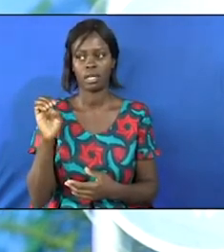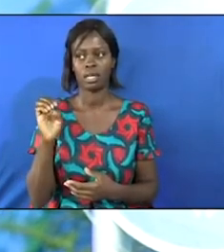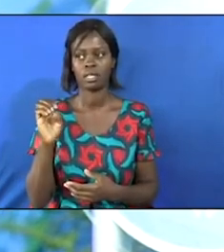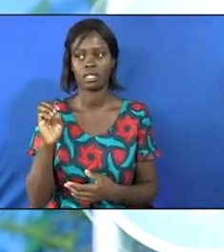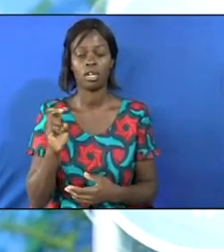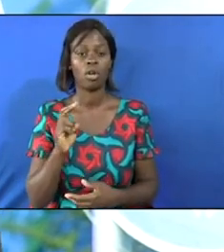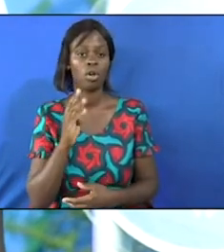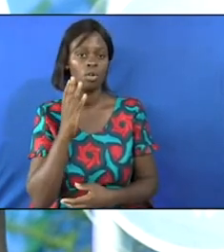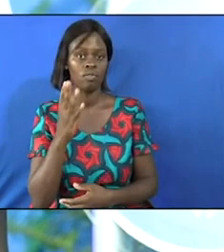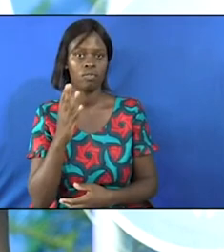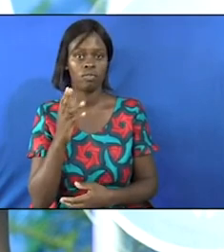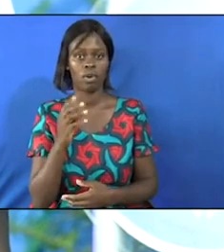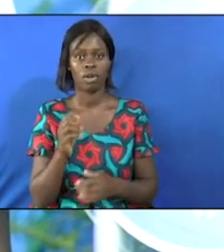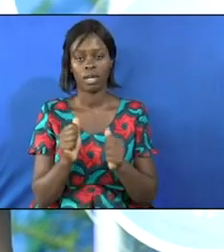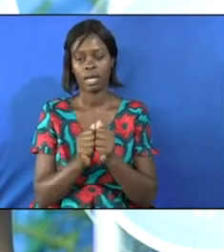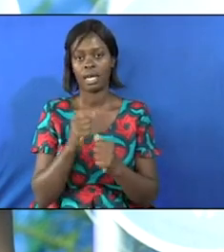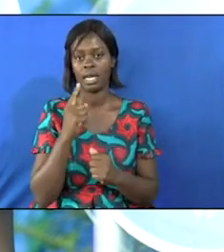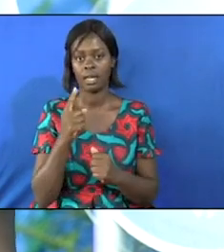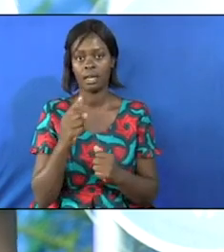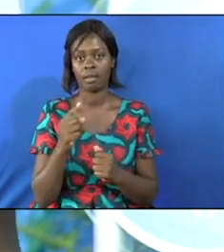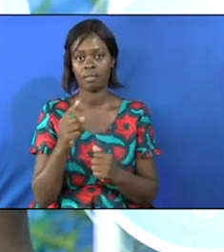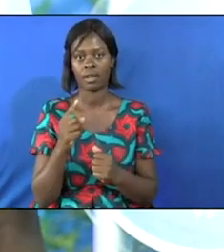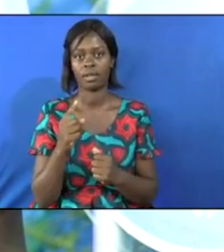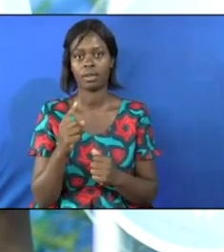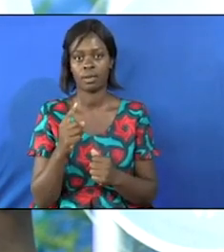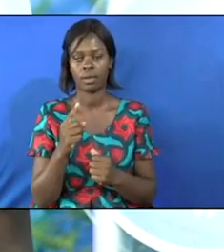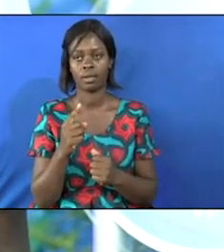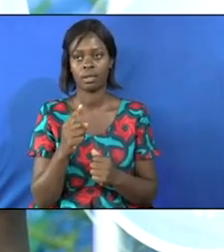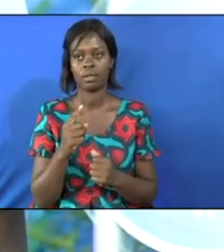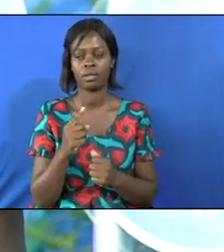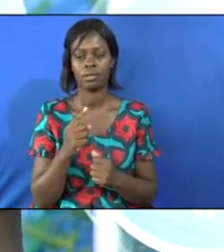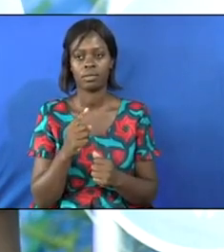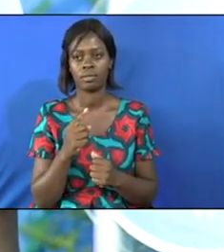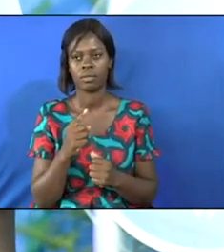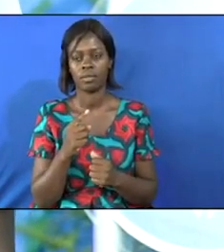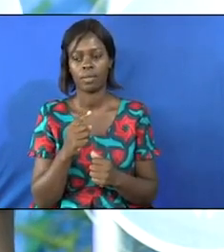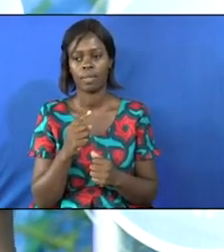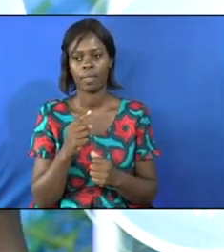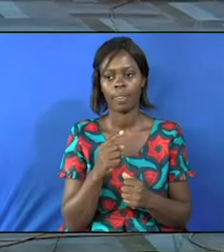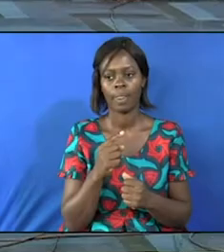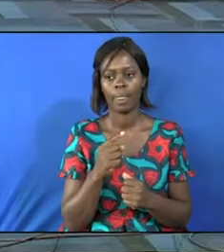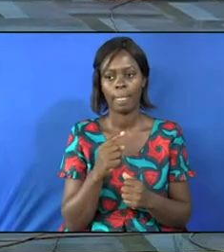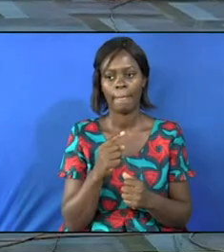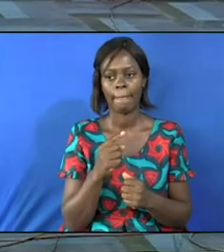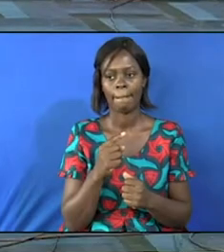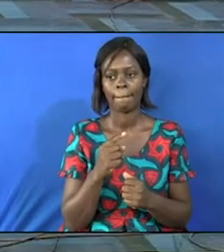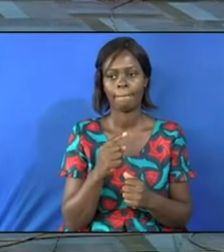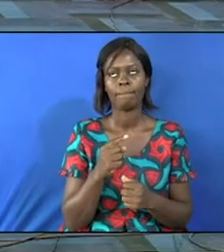that God gives us spiritual gifts so that we can serve and strengthen the church of God.